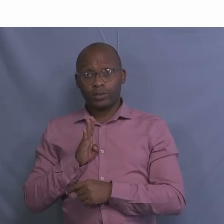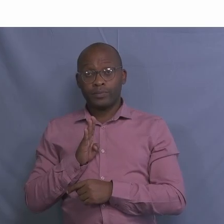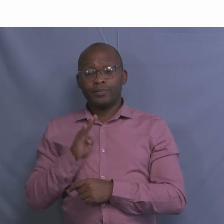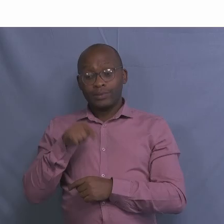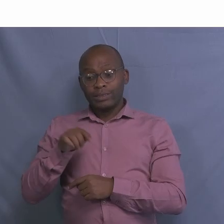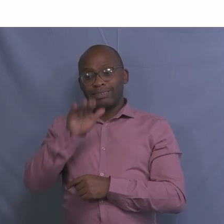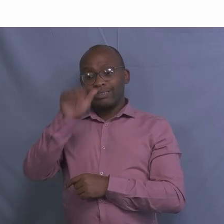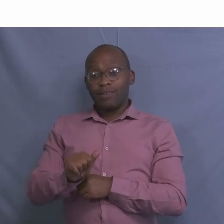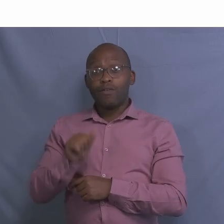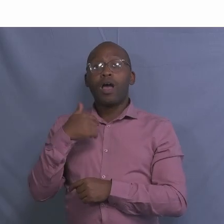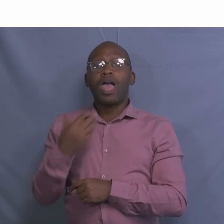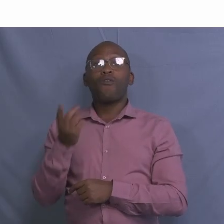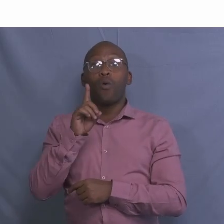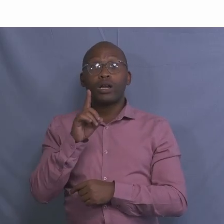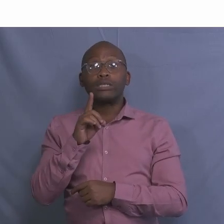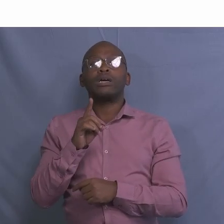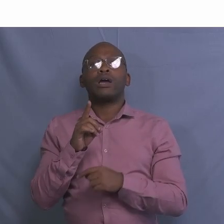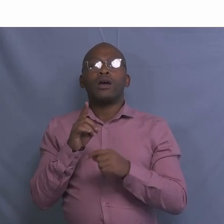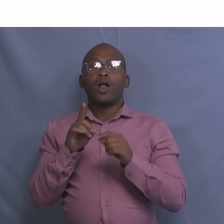which is the legal